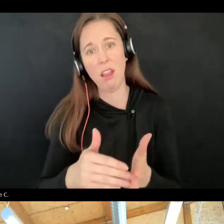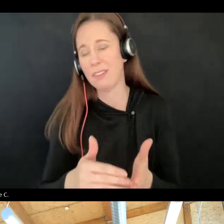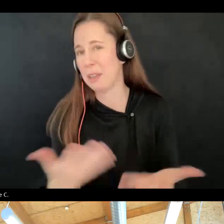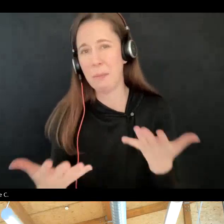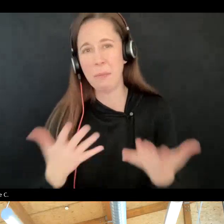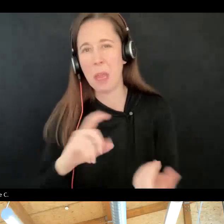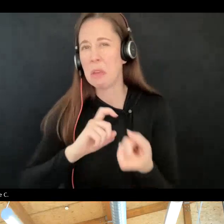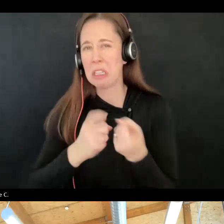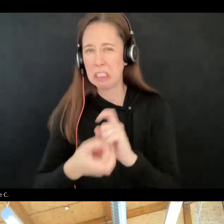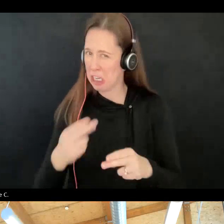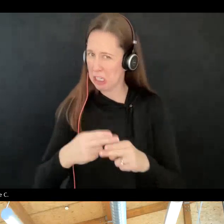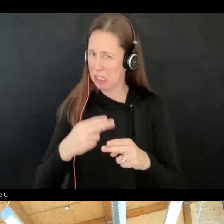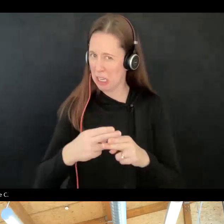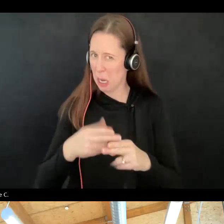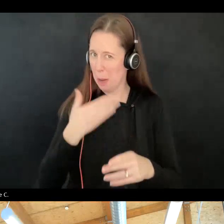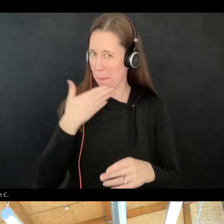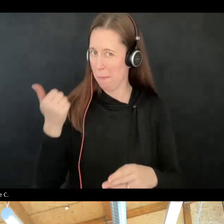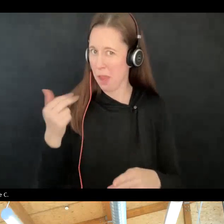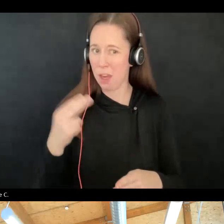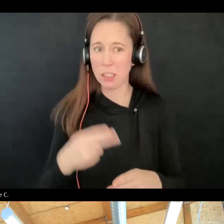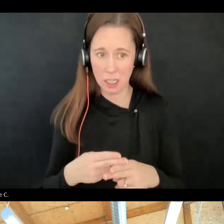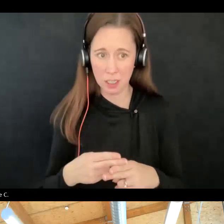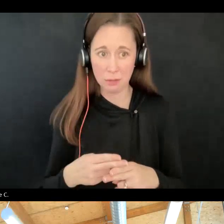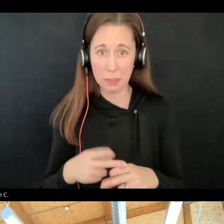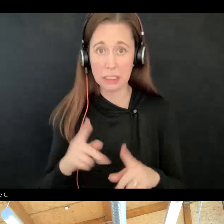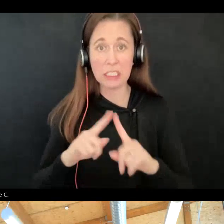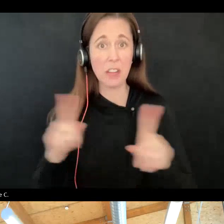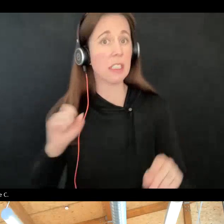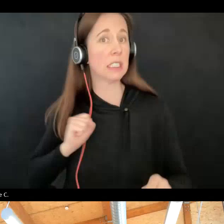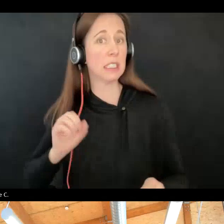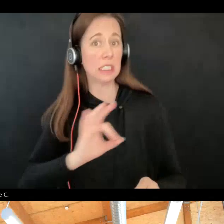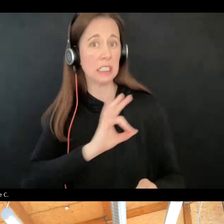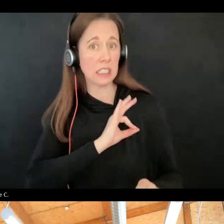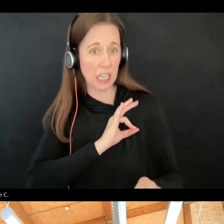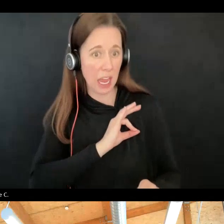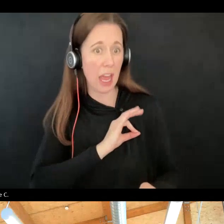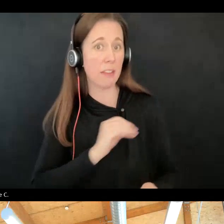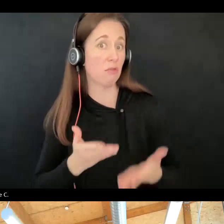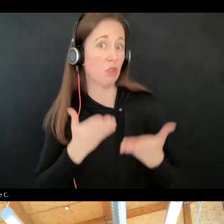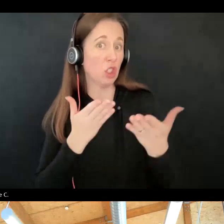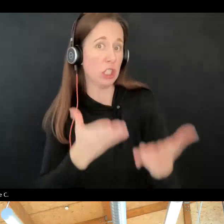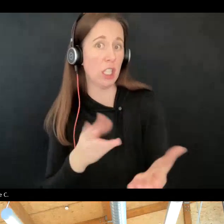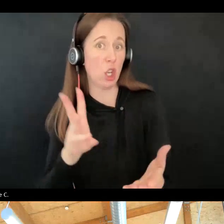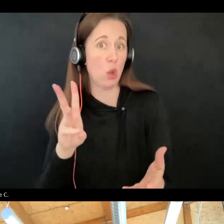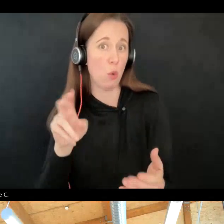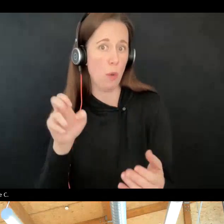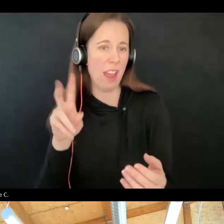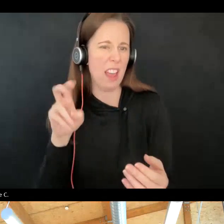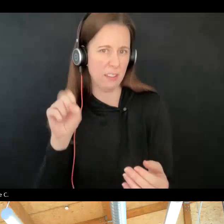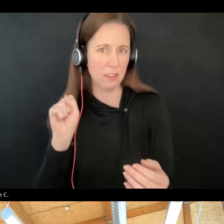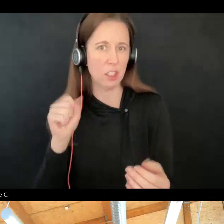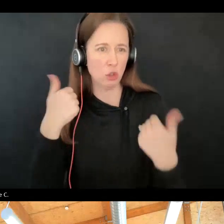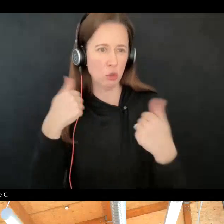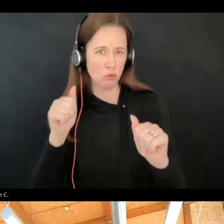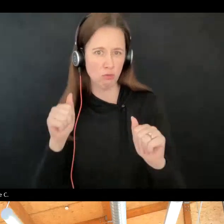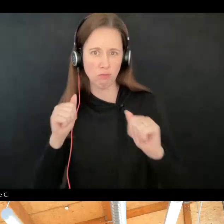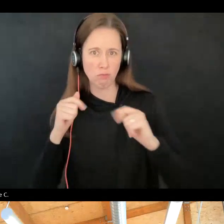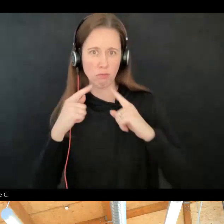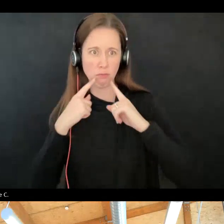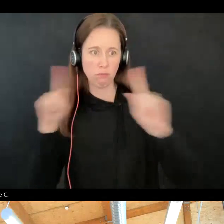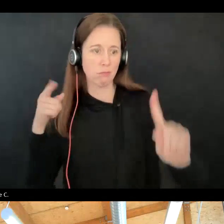this committee? And a staff member did recommend that acronym WAVES. working to achieve our values in every